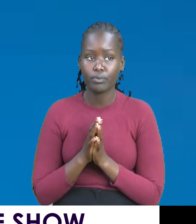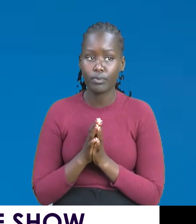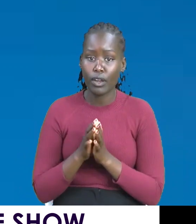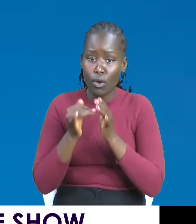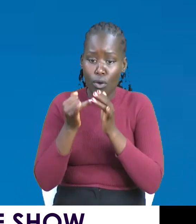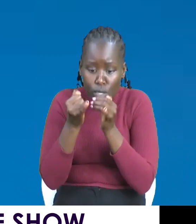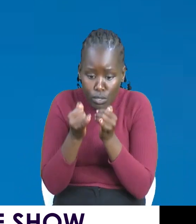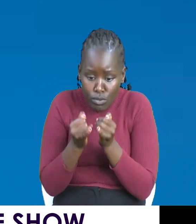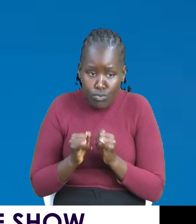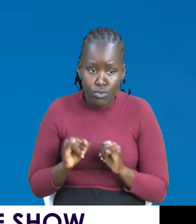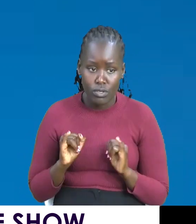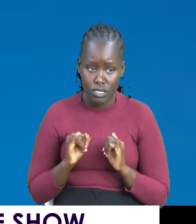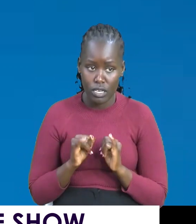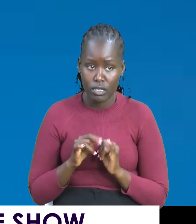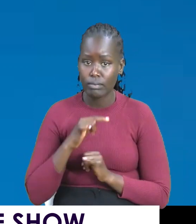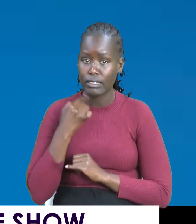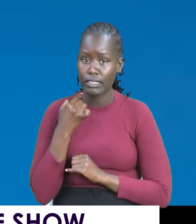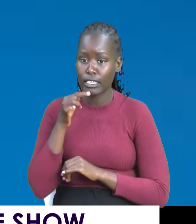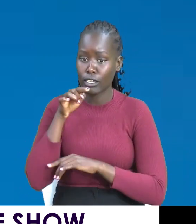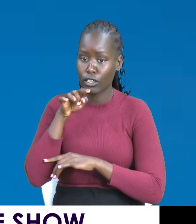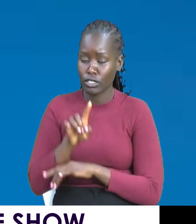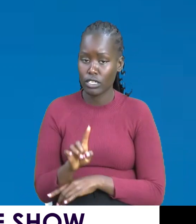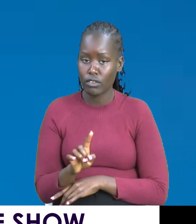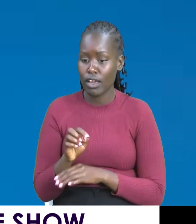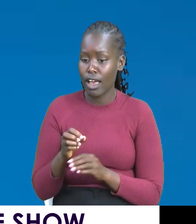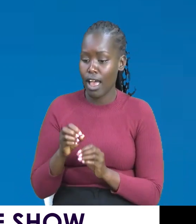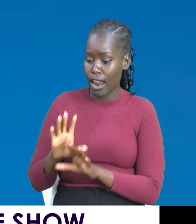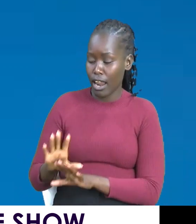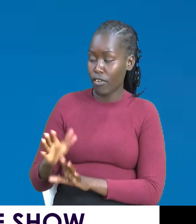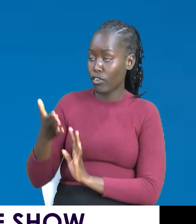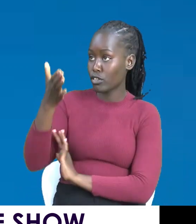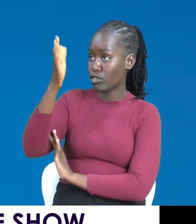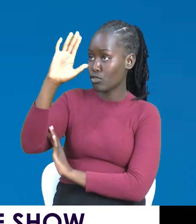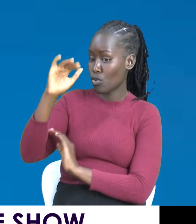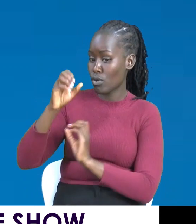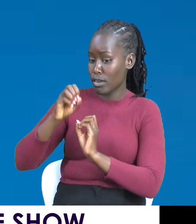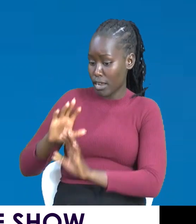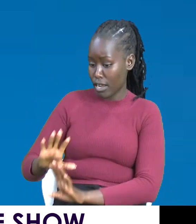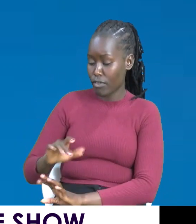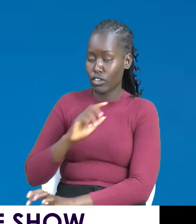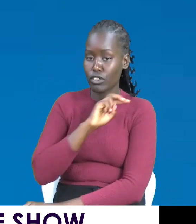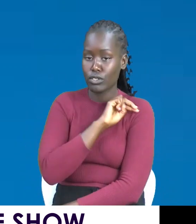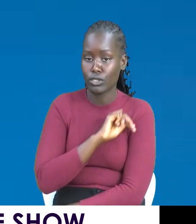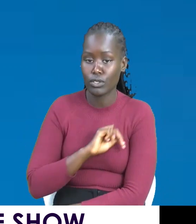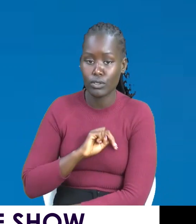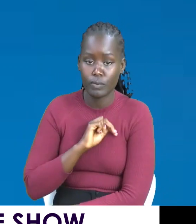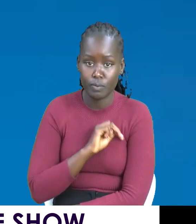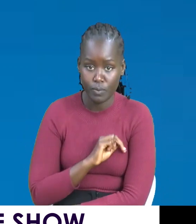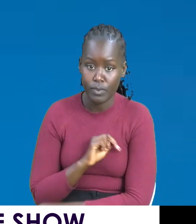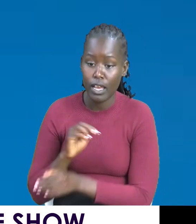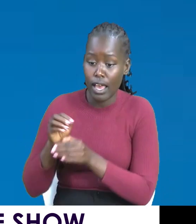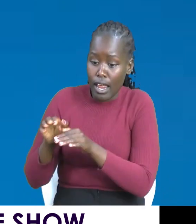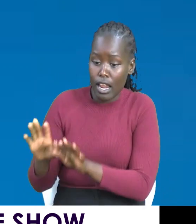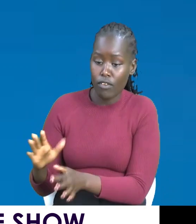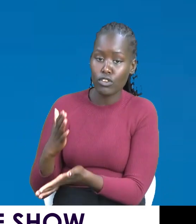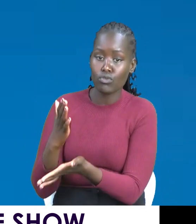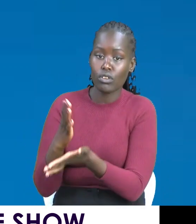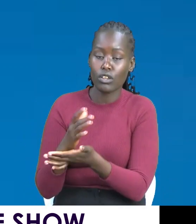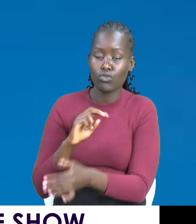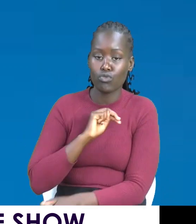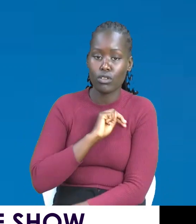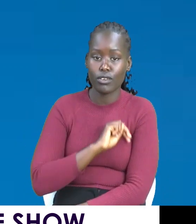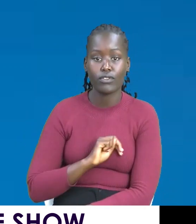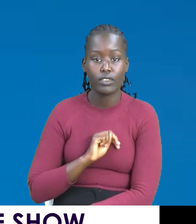try and vindicate yourself. Leave it to God. Leave it to nature. Leave it to the truth of